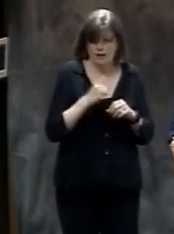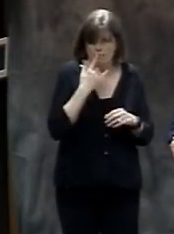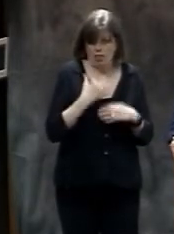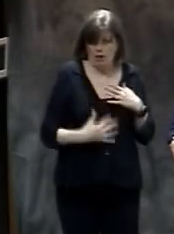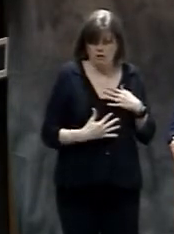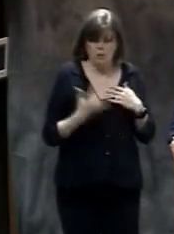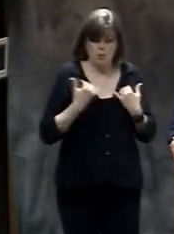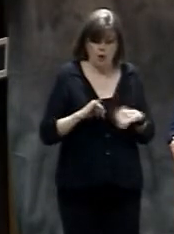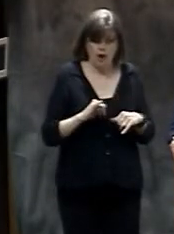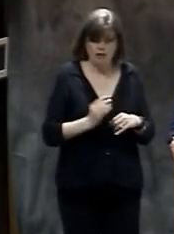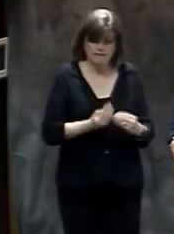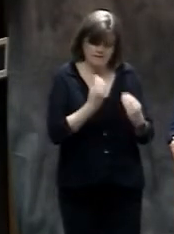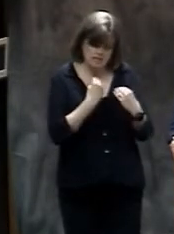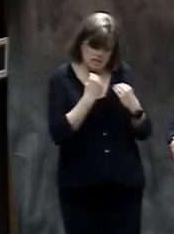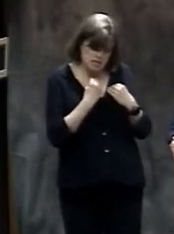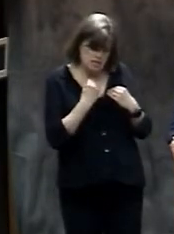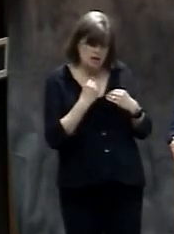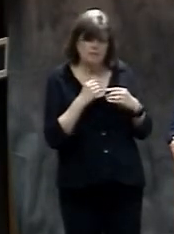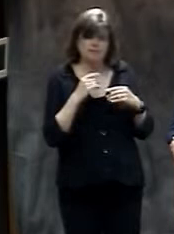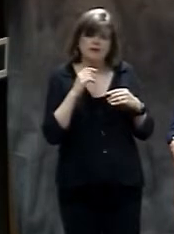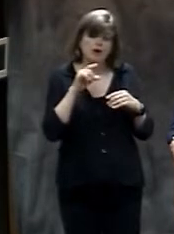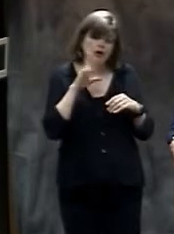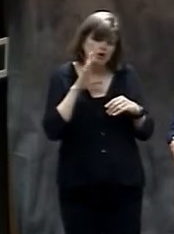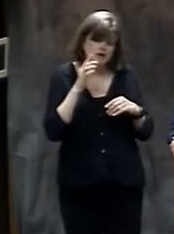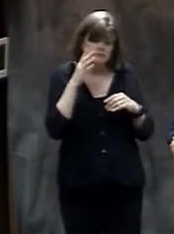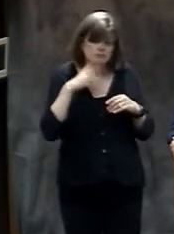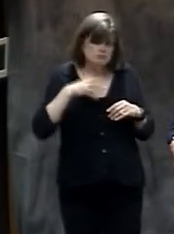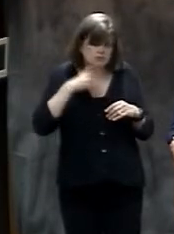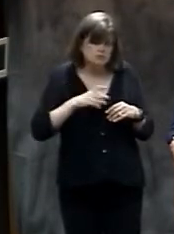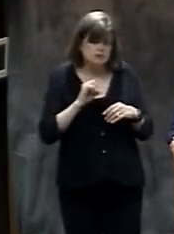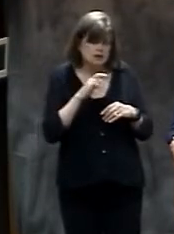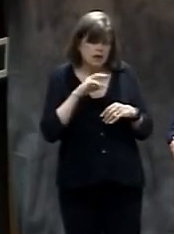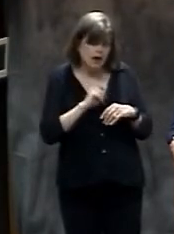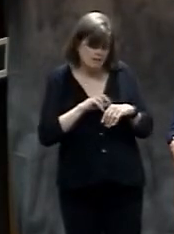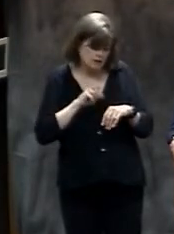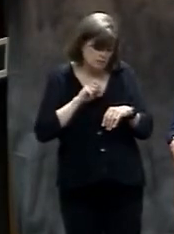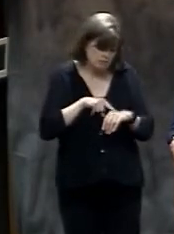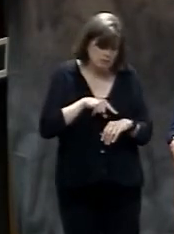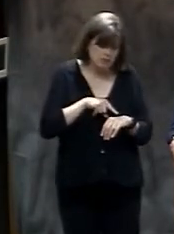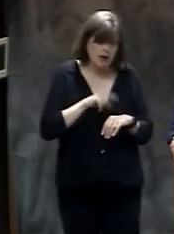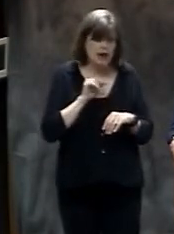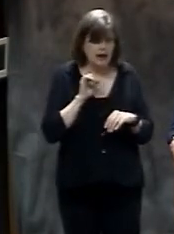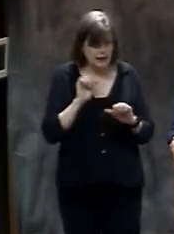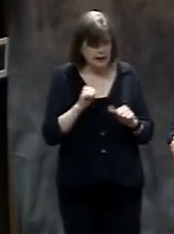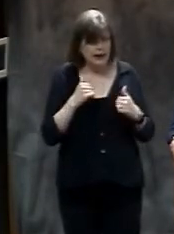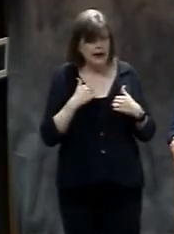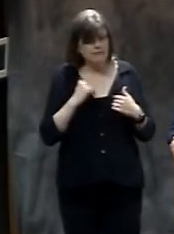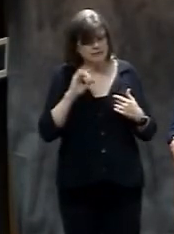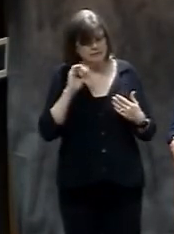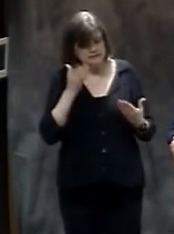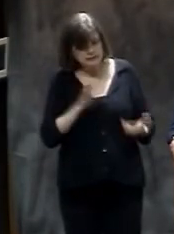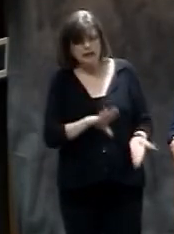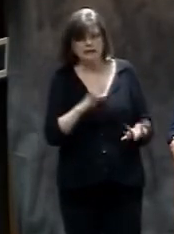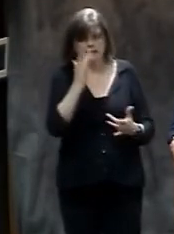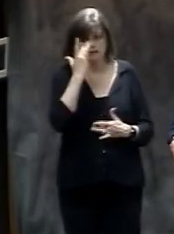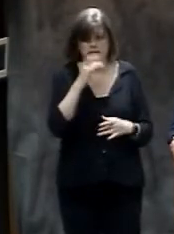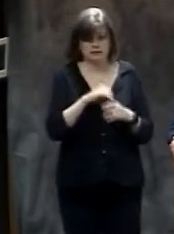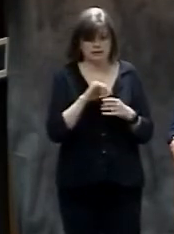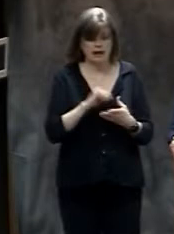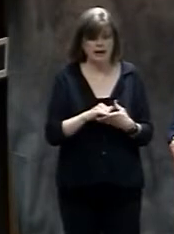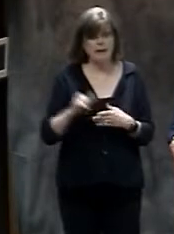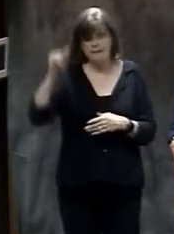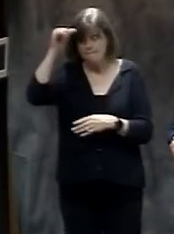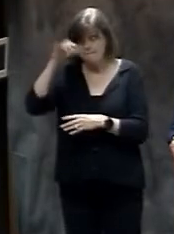is continuously injecting saliva, which can harbor deadly pathogens. Male mosquitoes are simply nectar feeders, and thus cannot